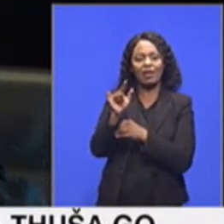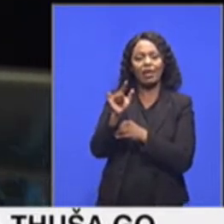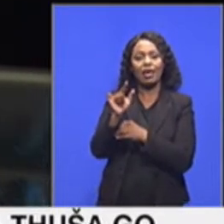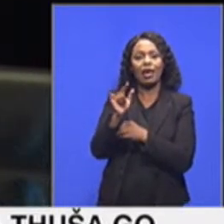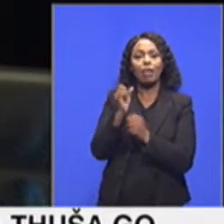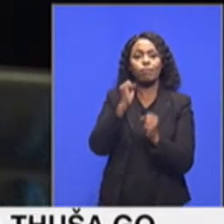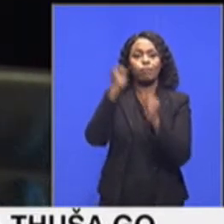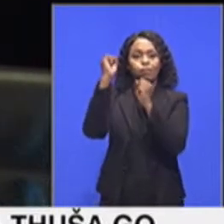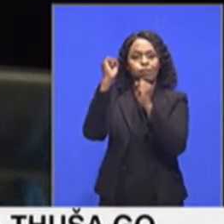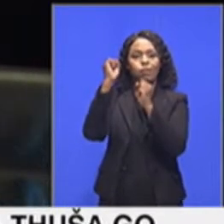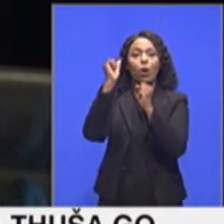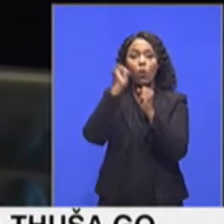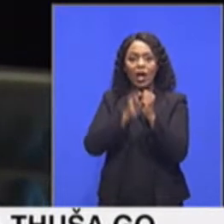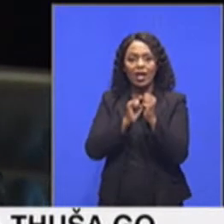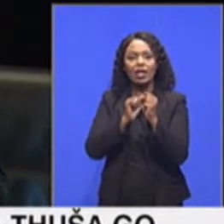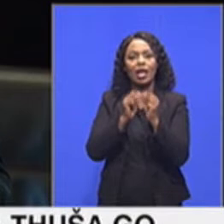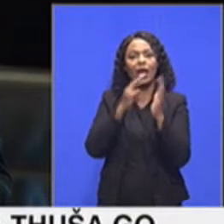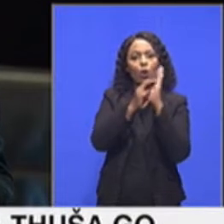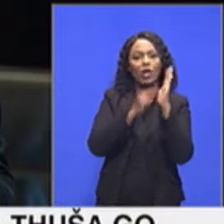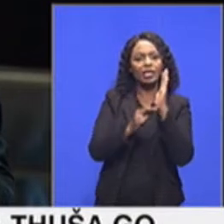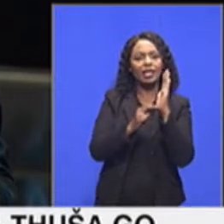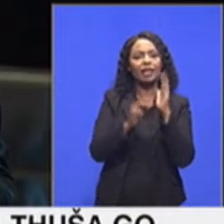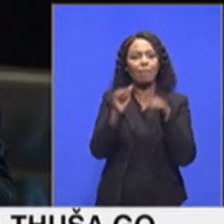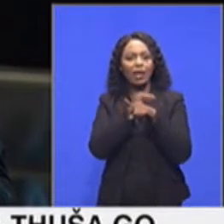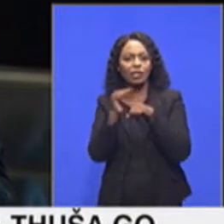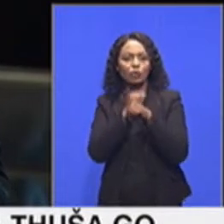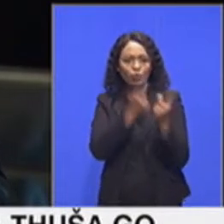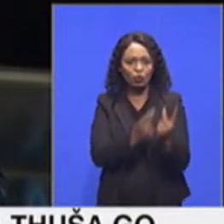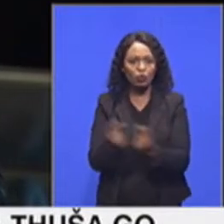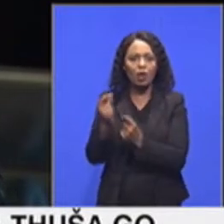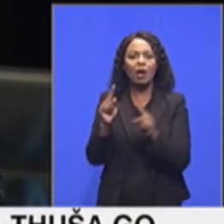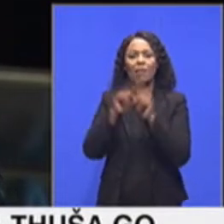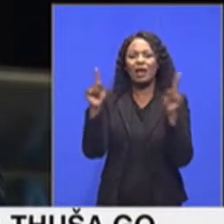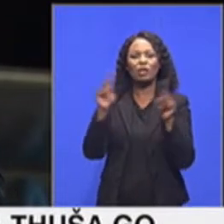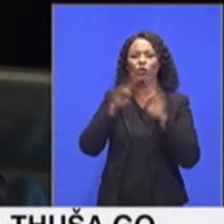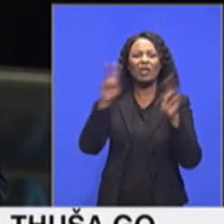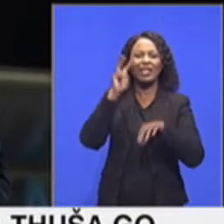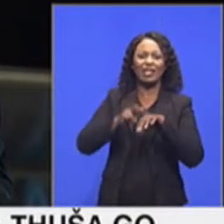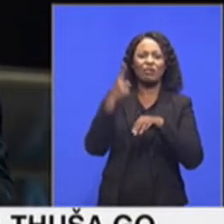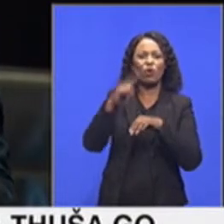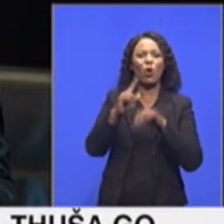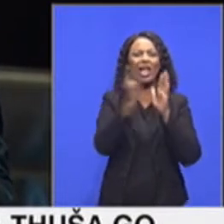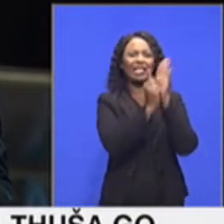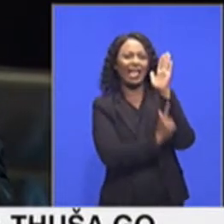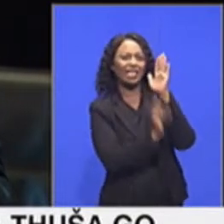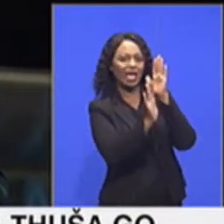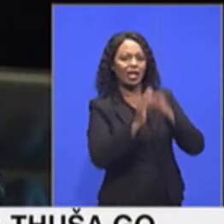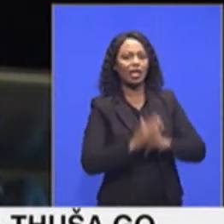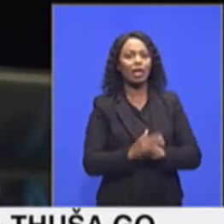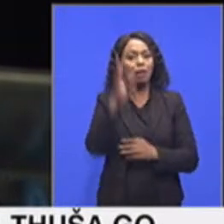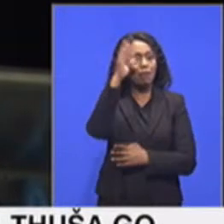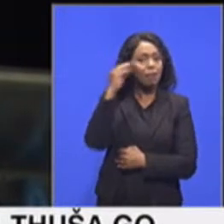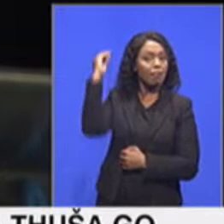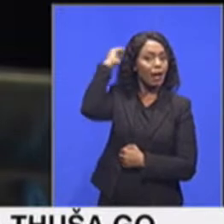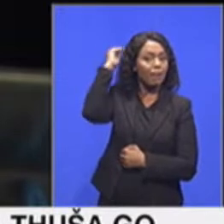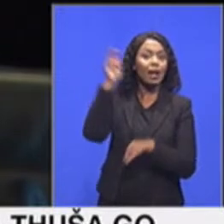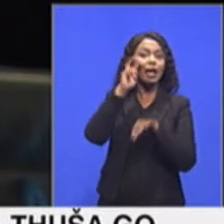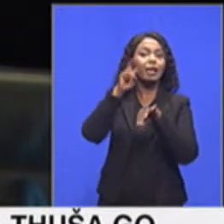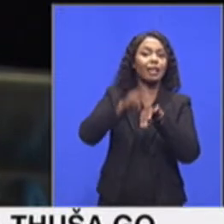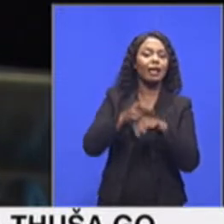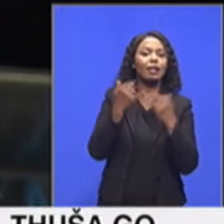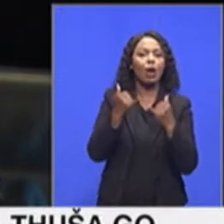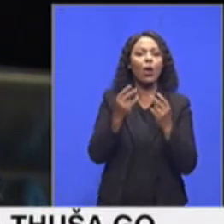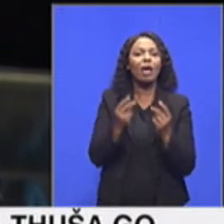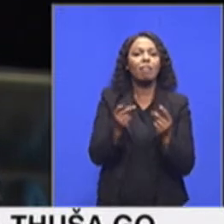through regulation and practices that do not require legislation. We recognize the need to be more